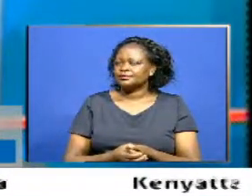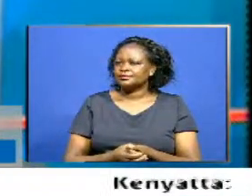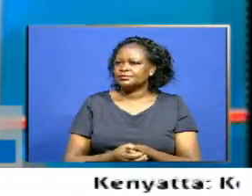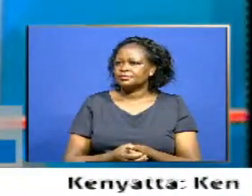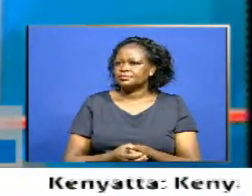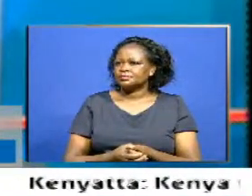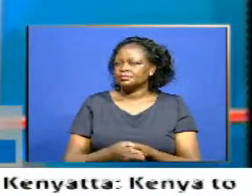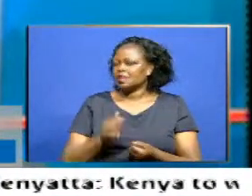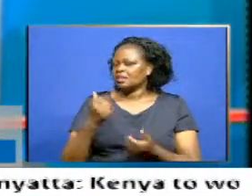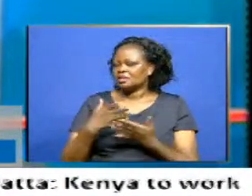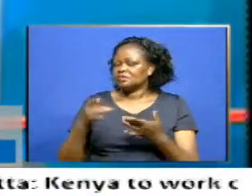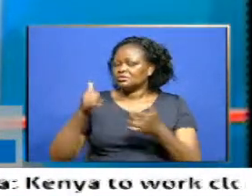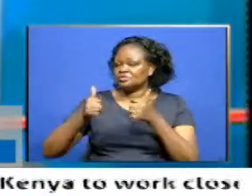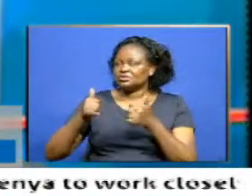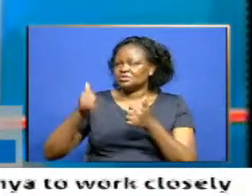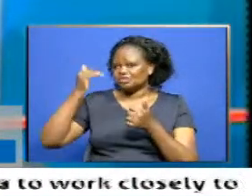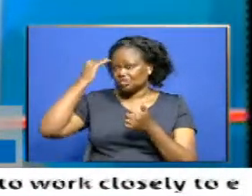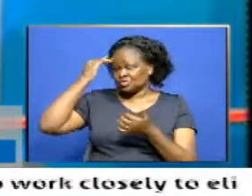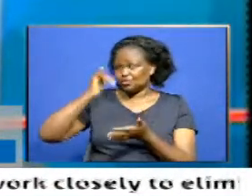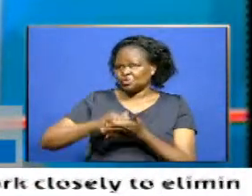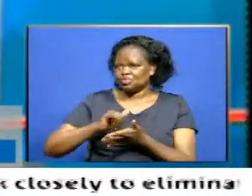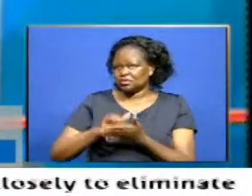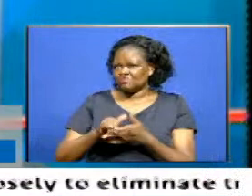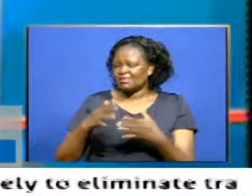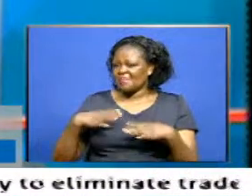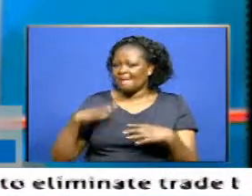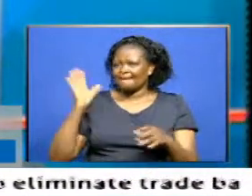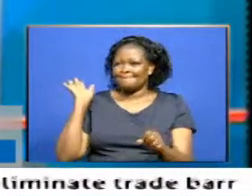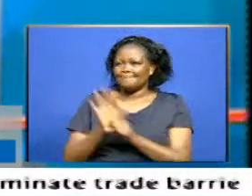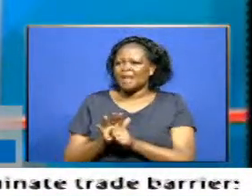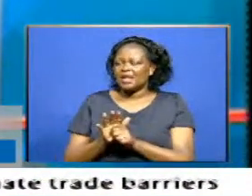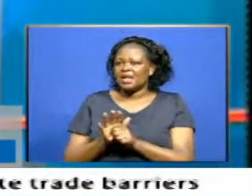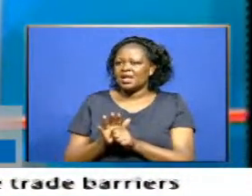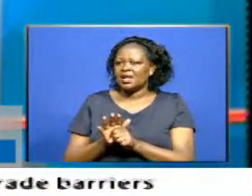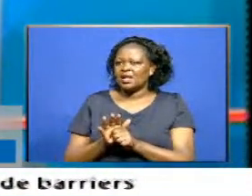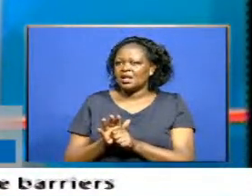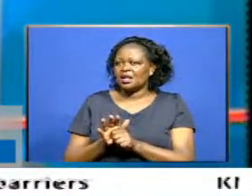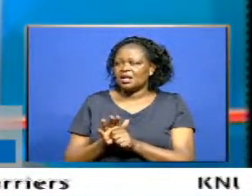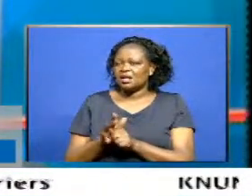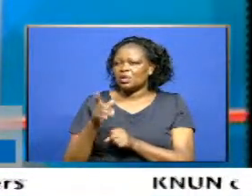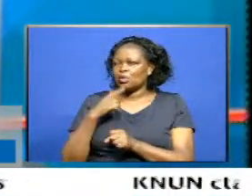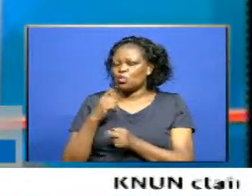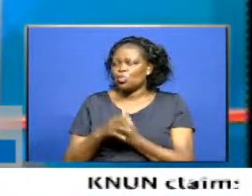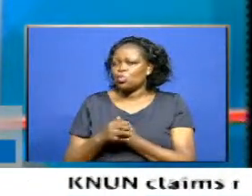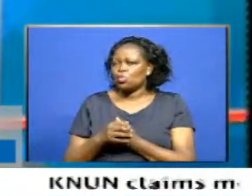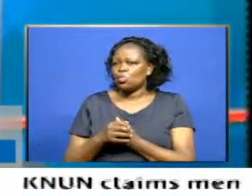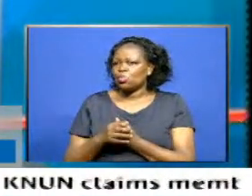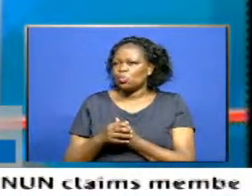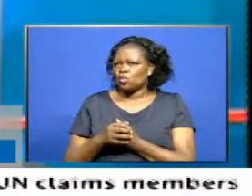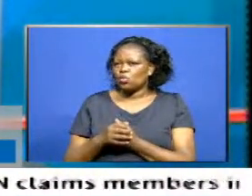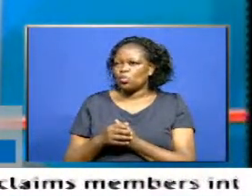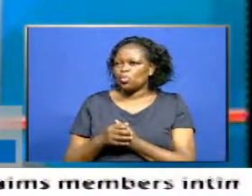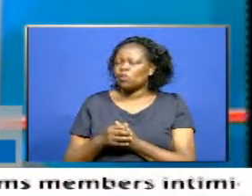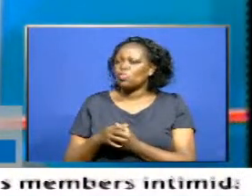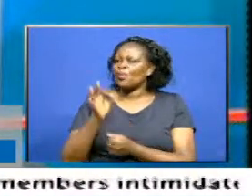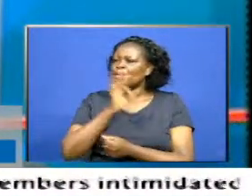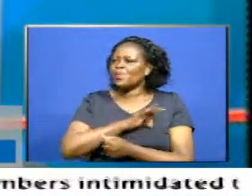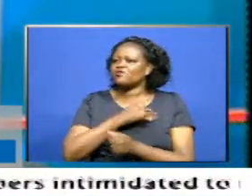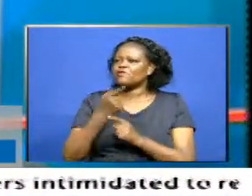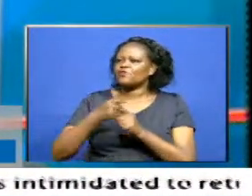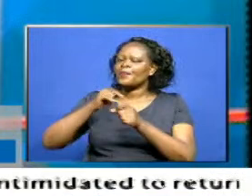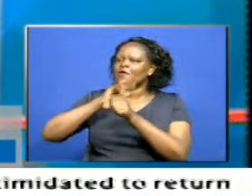The other element actually is to realize that there's a lot of people who are profiteering from COVID-19. So there'll be millionaires who also come out of